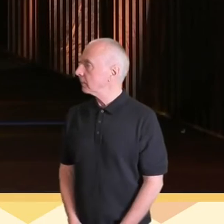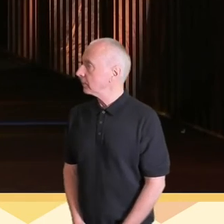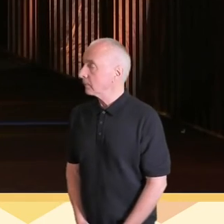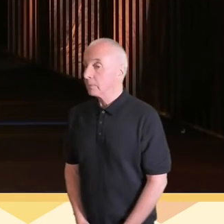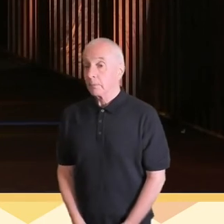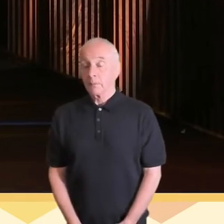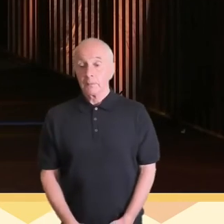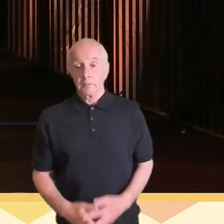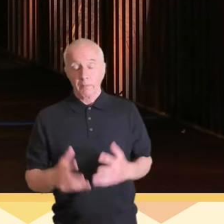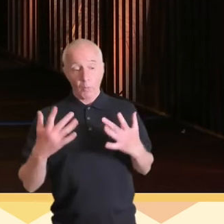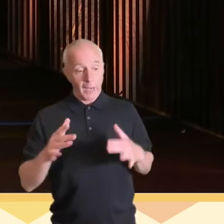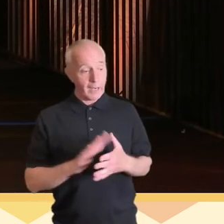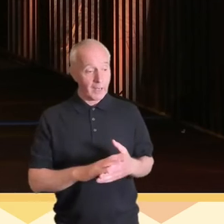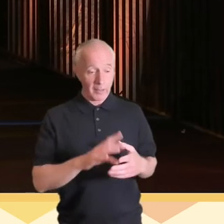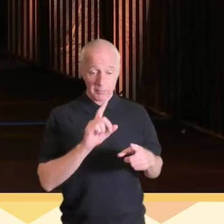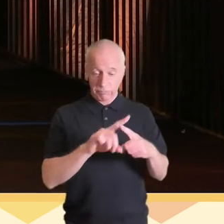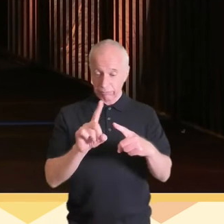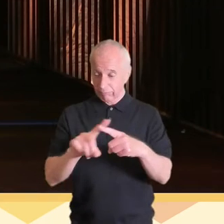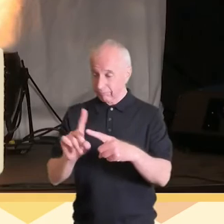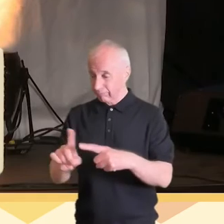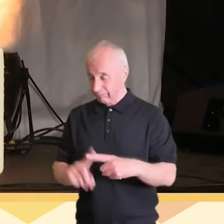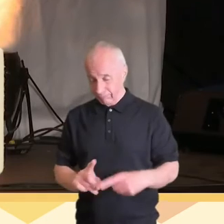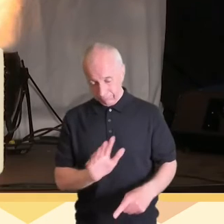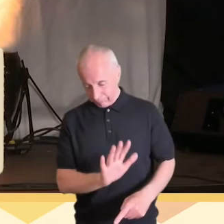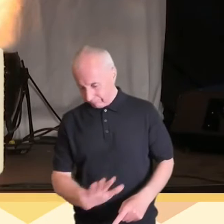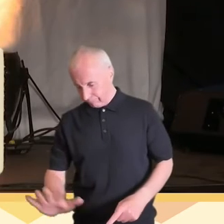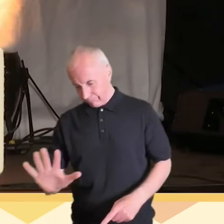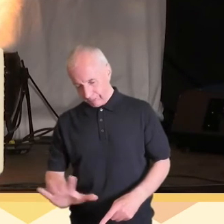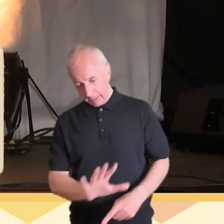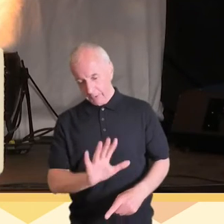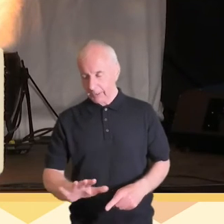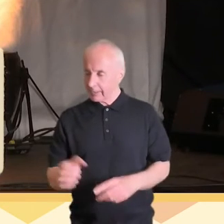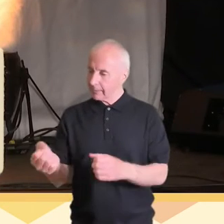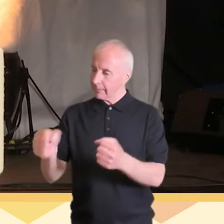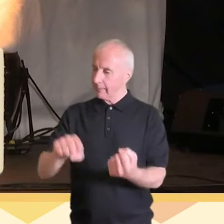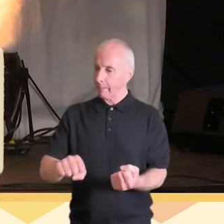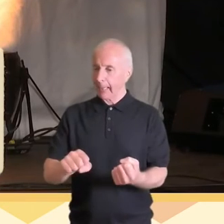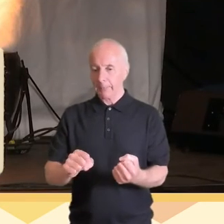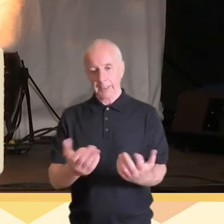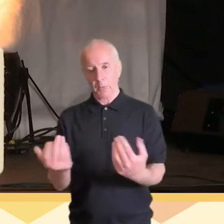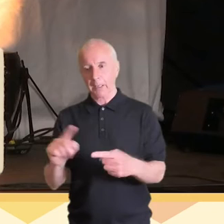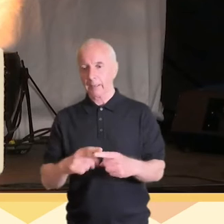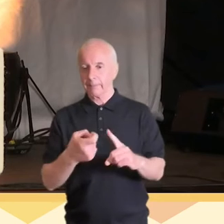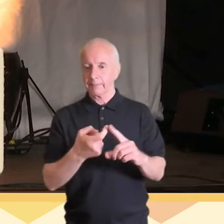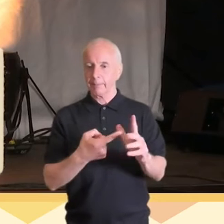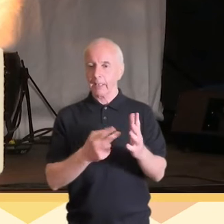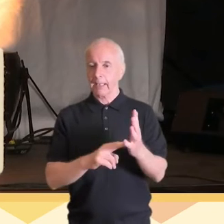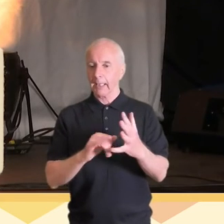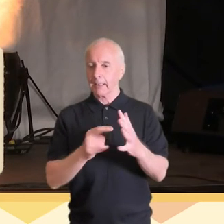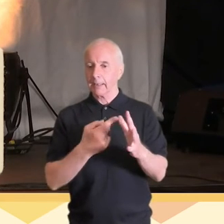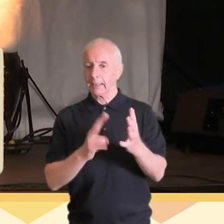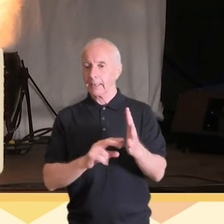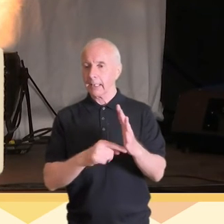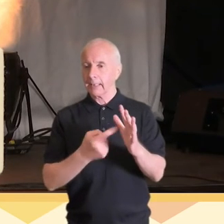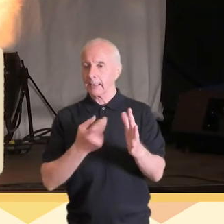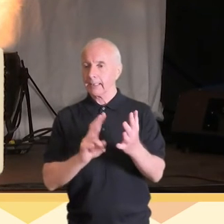Wow, what a diversity of Southern Counties Baptist welcome. My name is Kang San Tan. On behalf